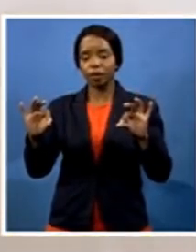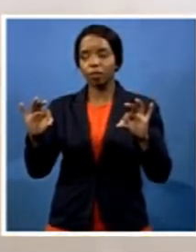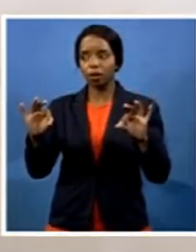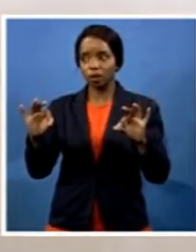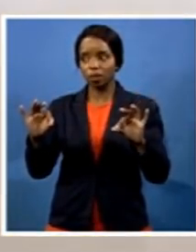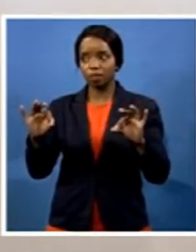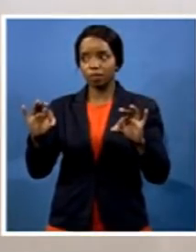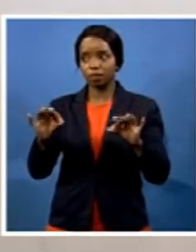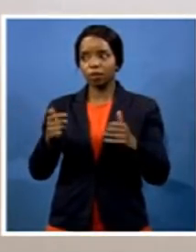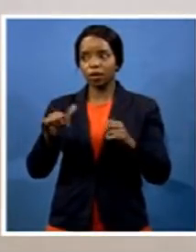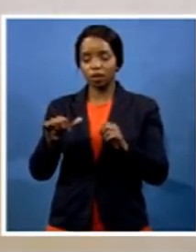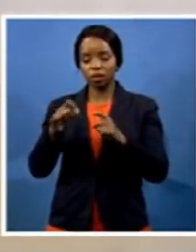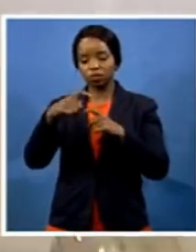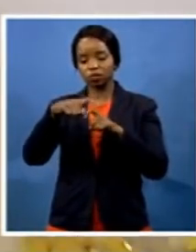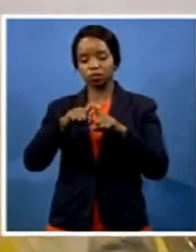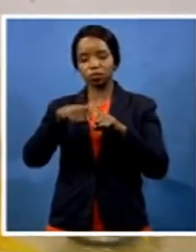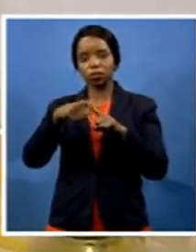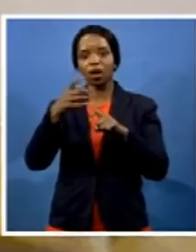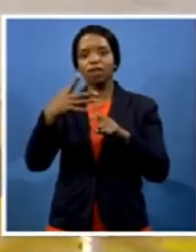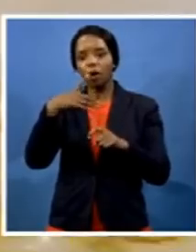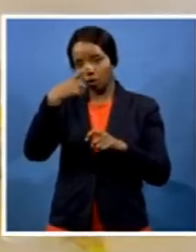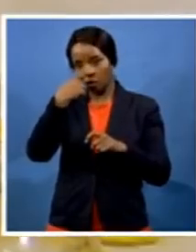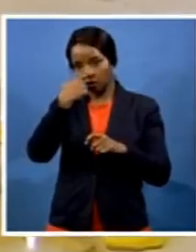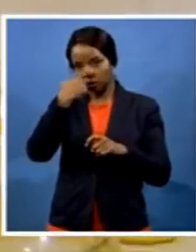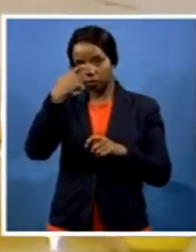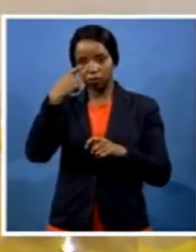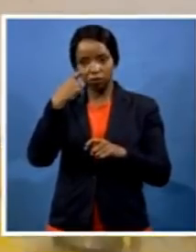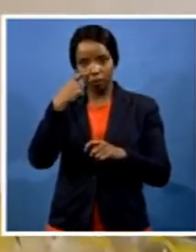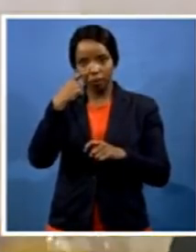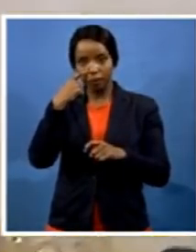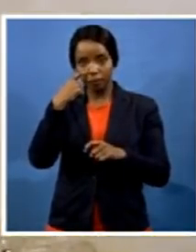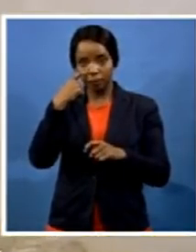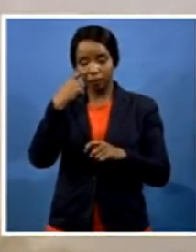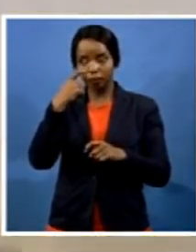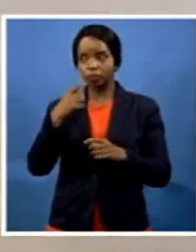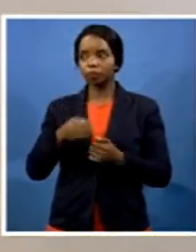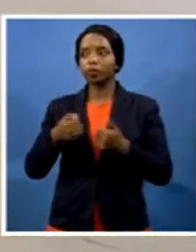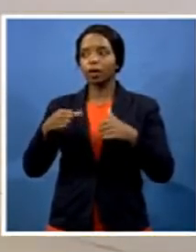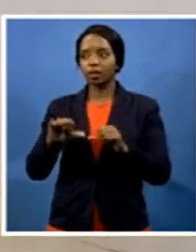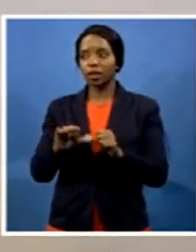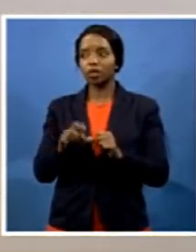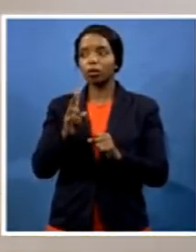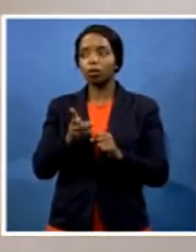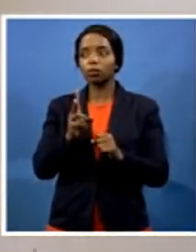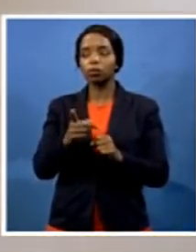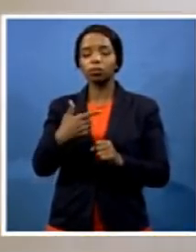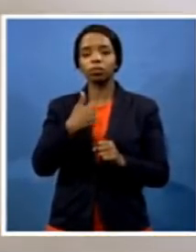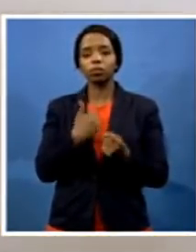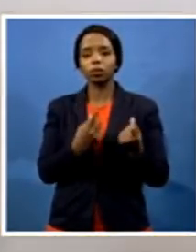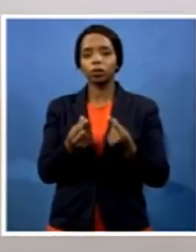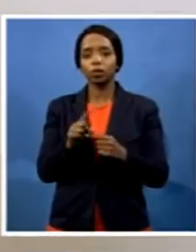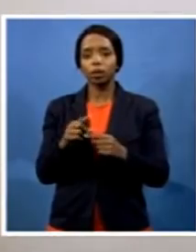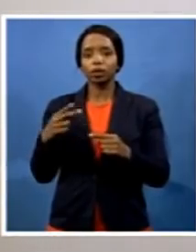fit, and then I also afterwards I cut using my cutter, and then I